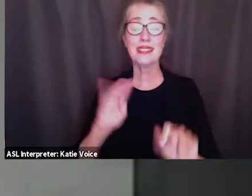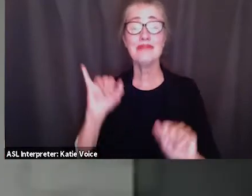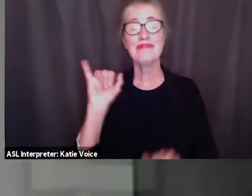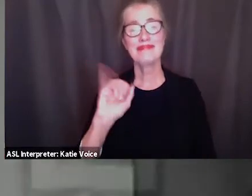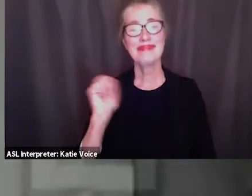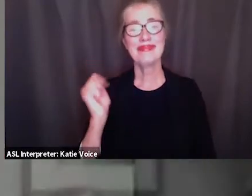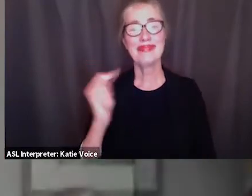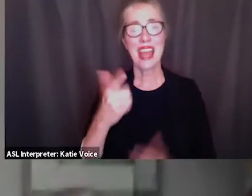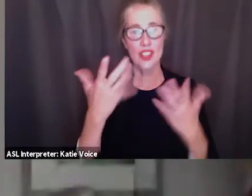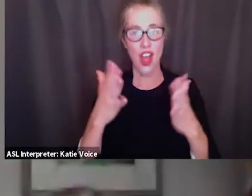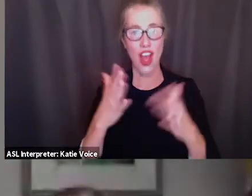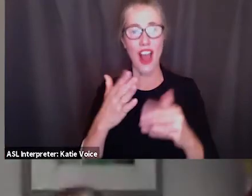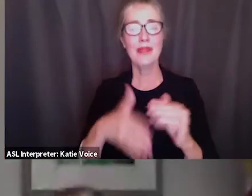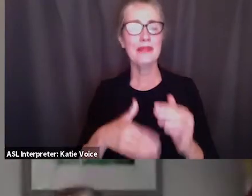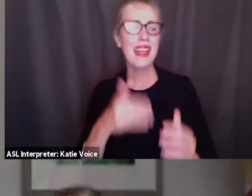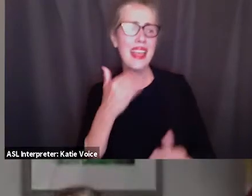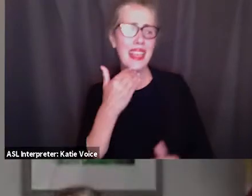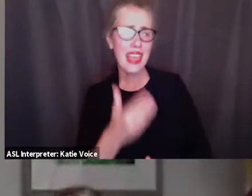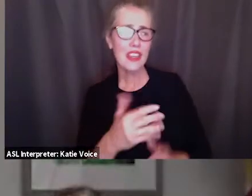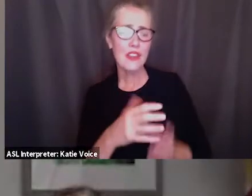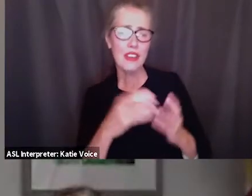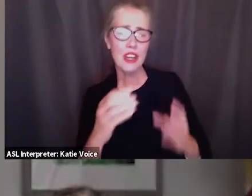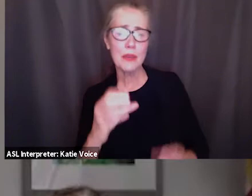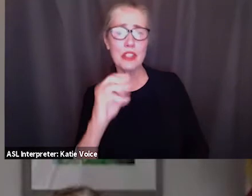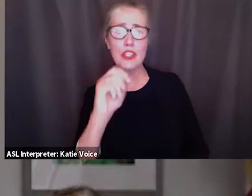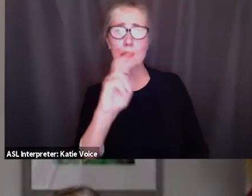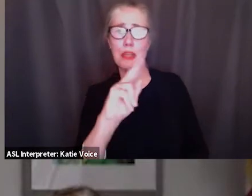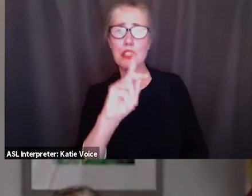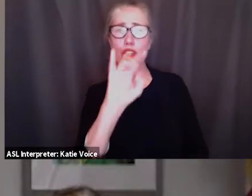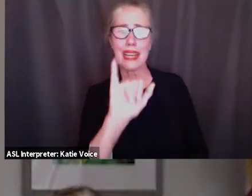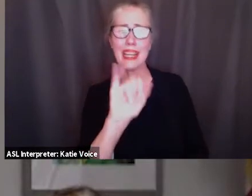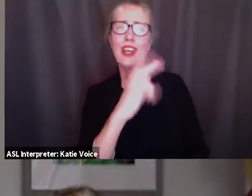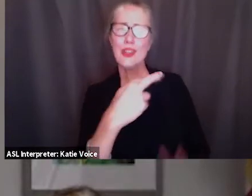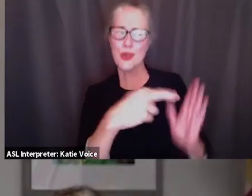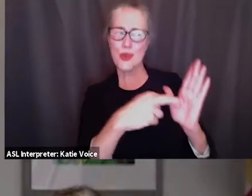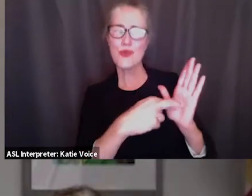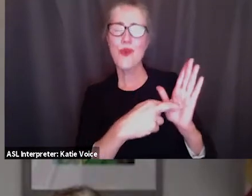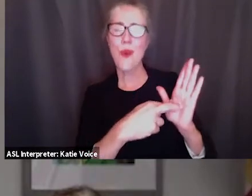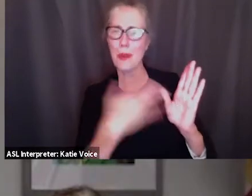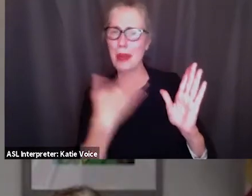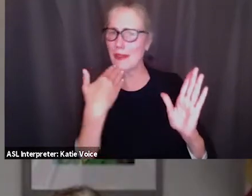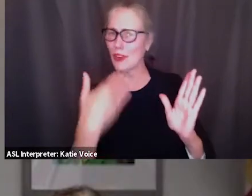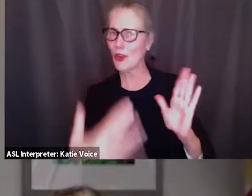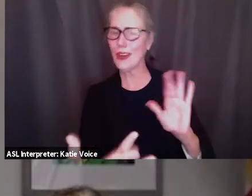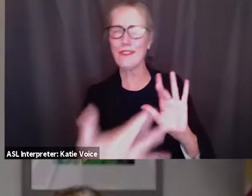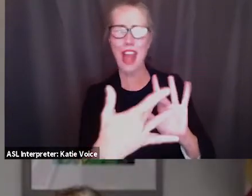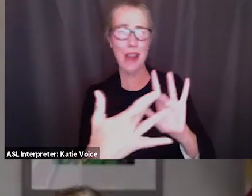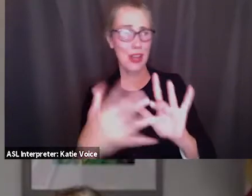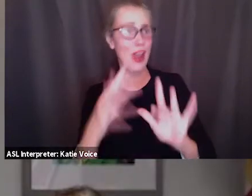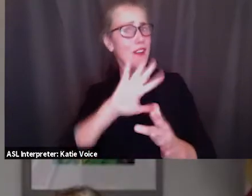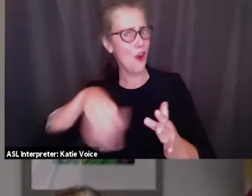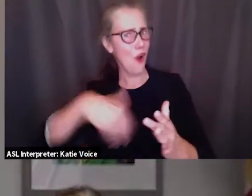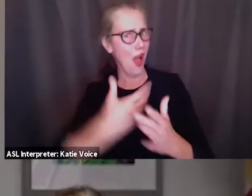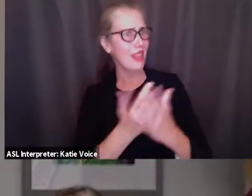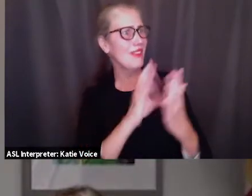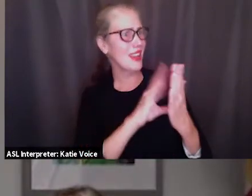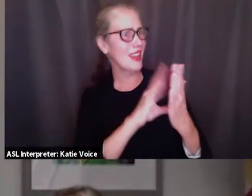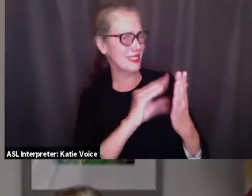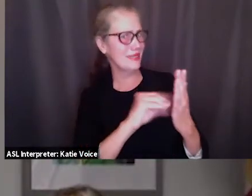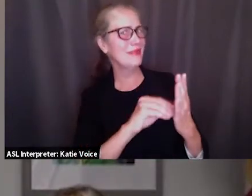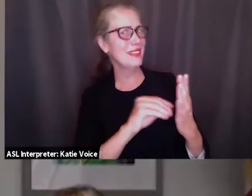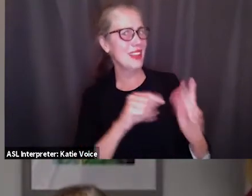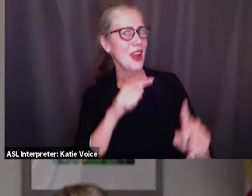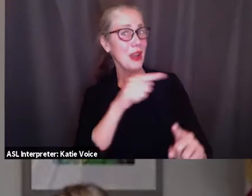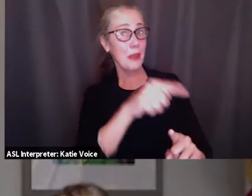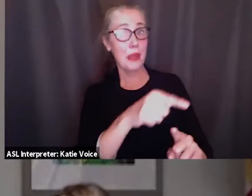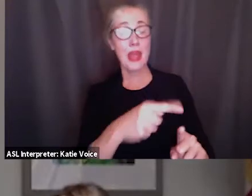Thank you very much, Mr. Kelly. I will say that you're a role model of outreach for all of us, and also the question